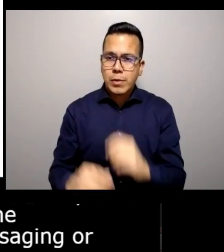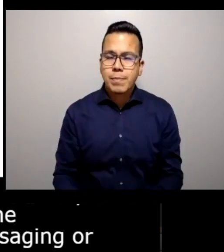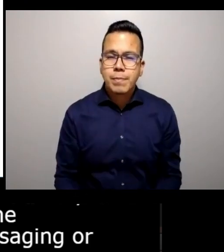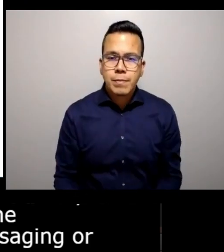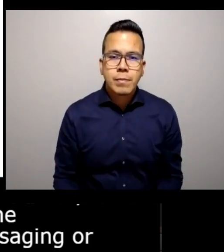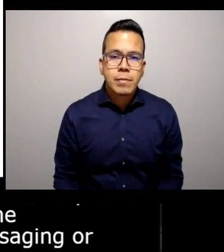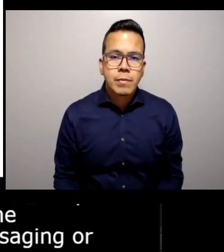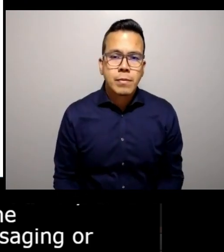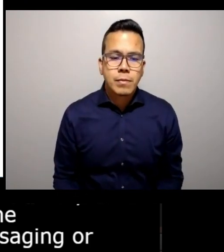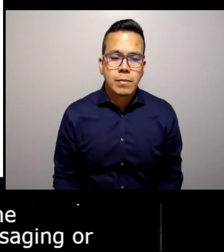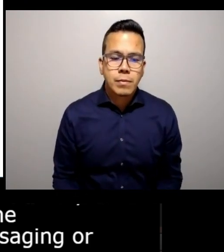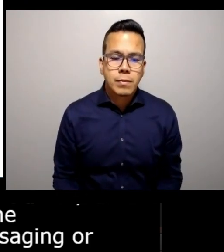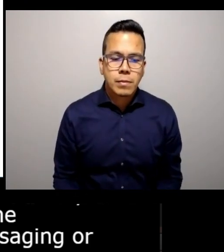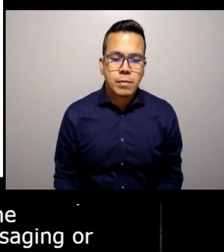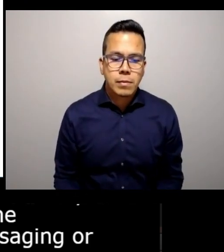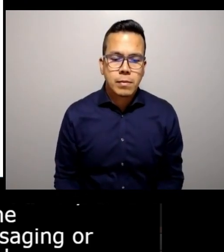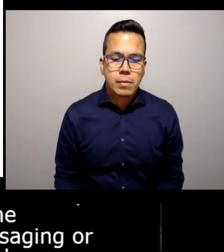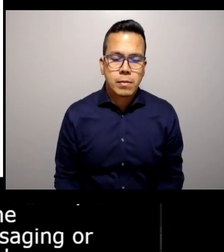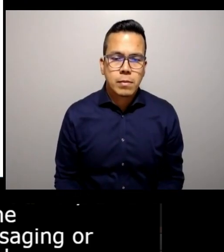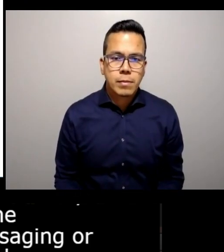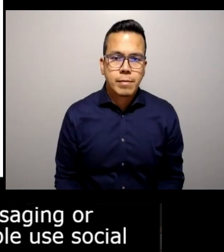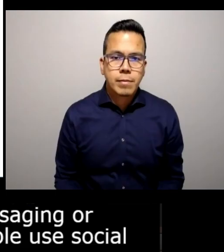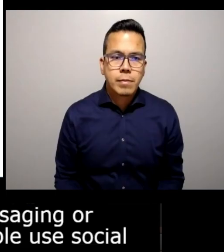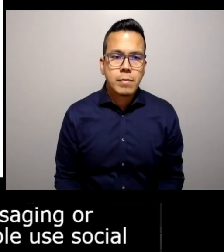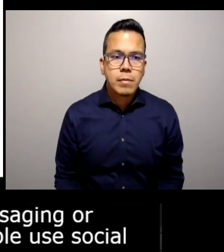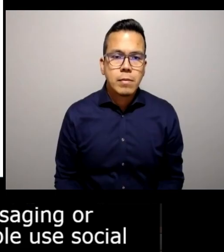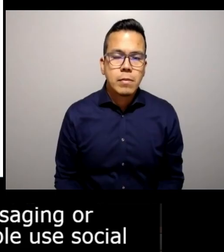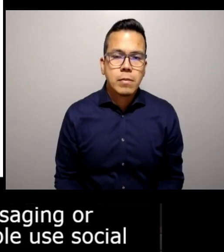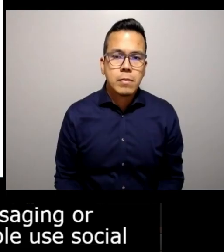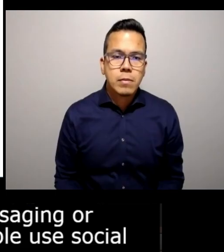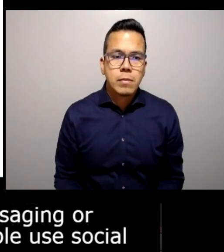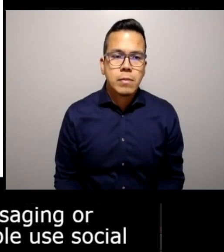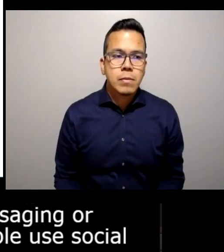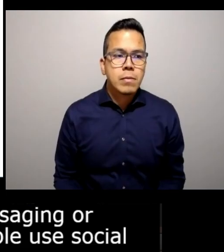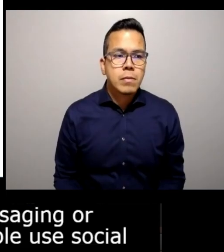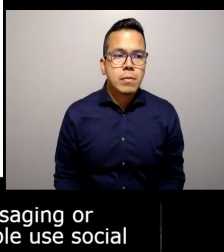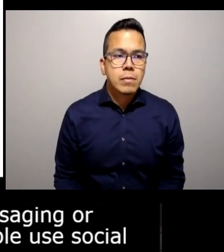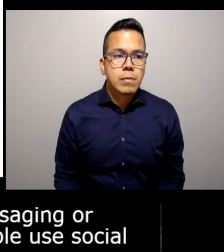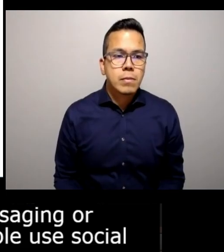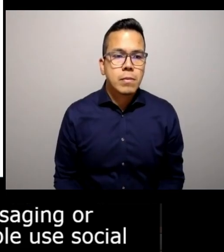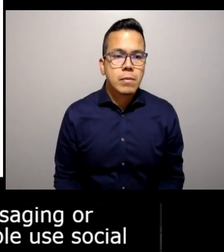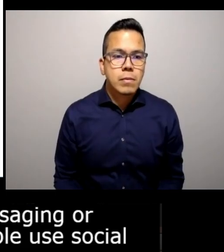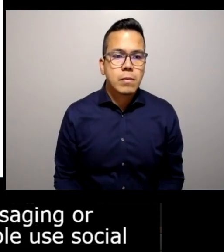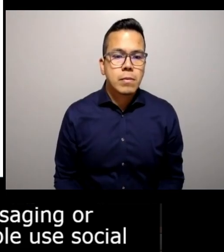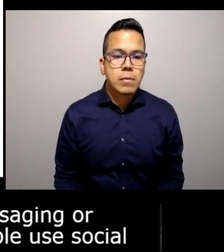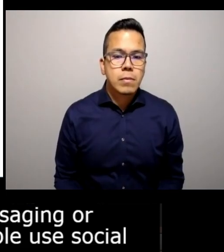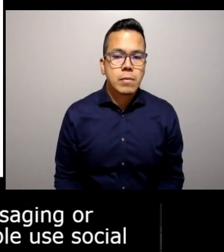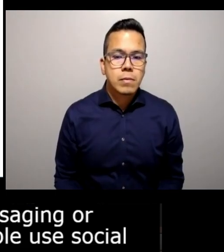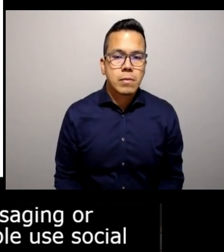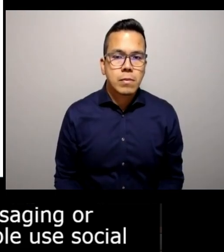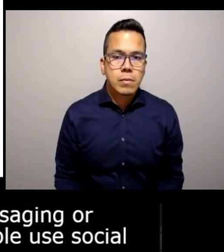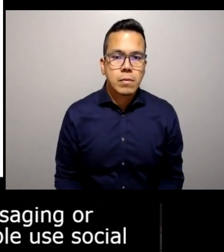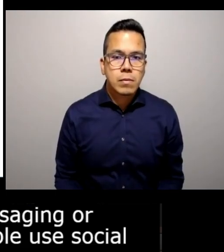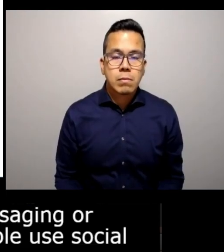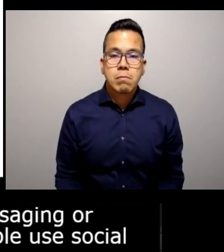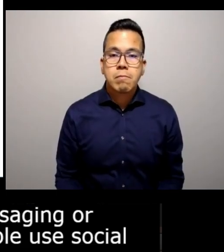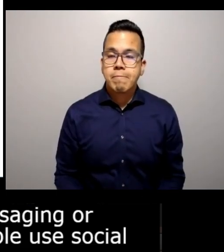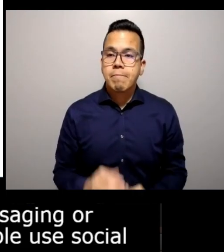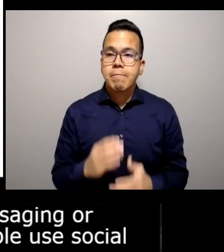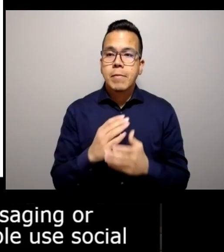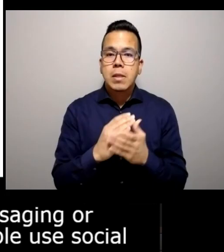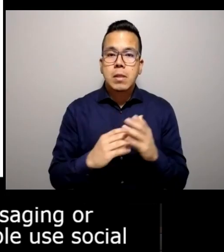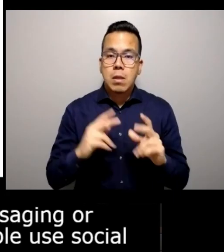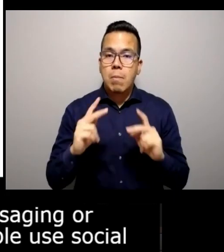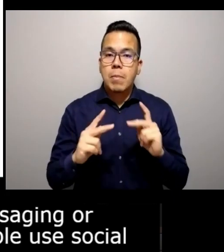many people use social media as their phone, voice over internet. So it is the voice